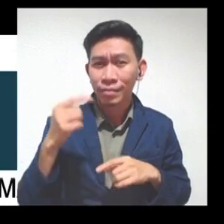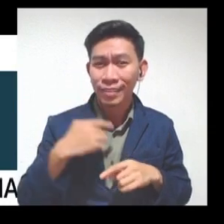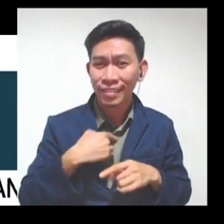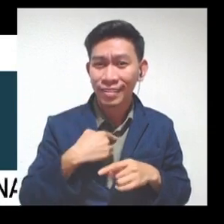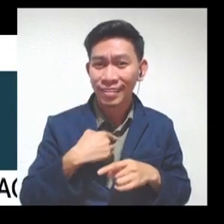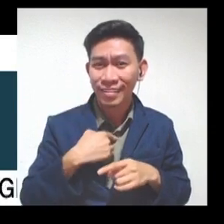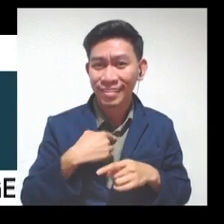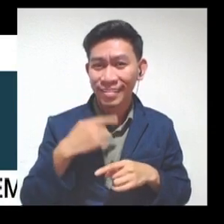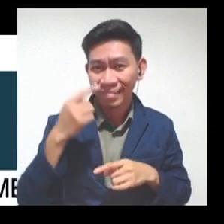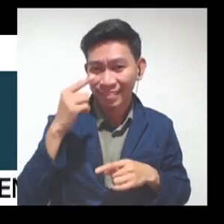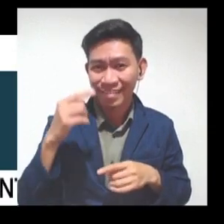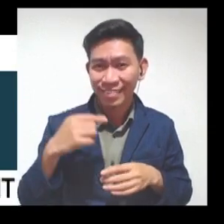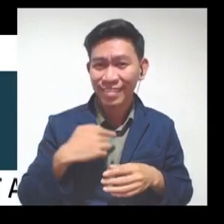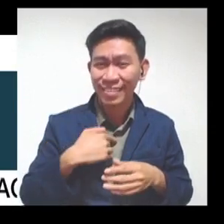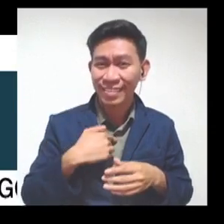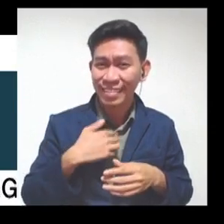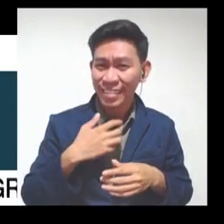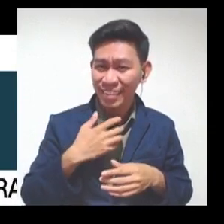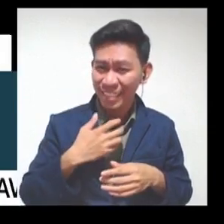never